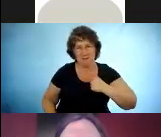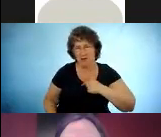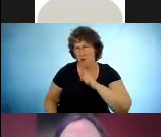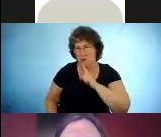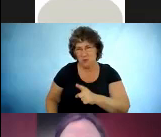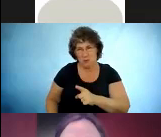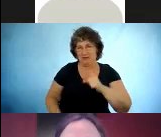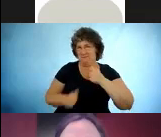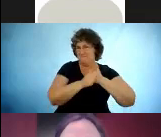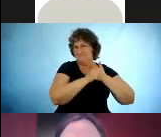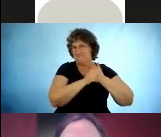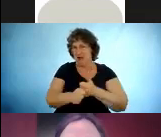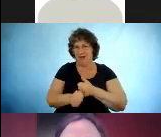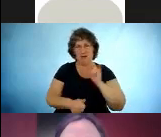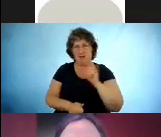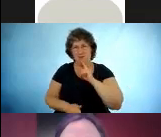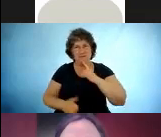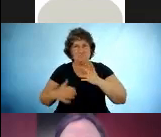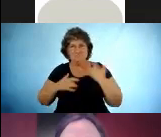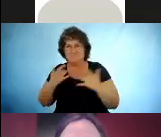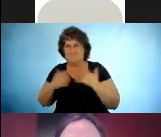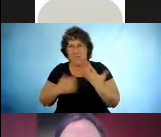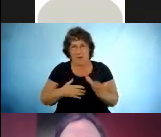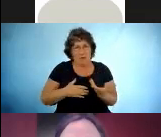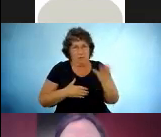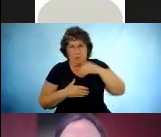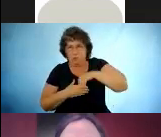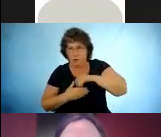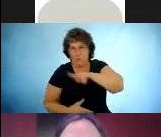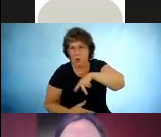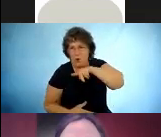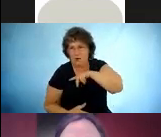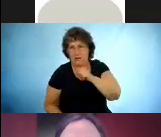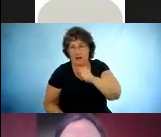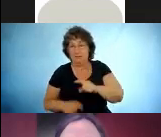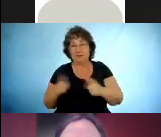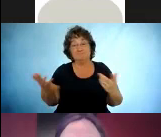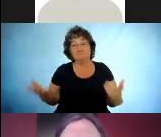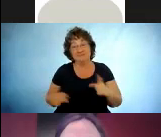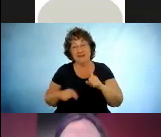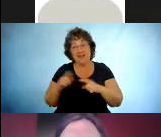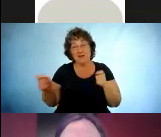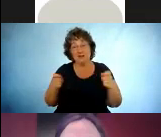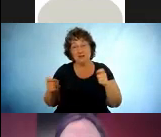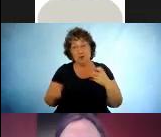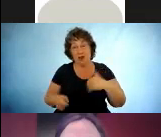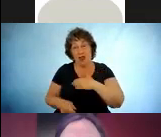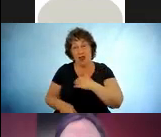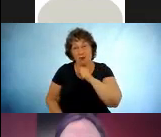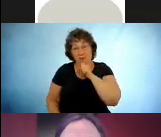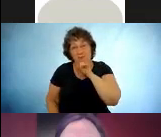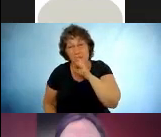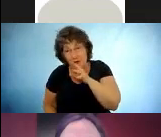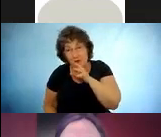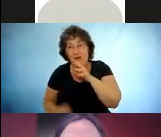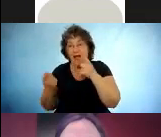that excitement, so personally. But there's no control over the words that we say. Once out of the mouth, they